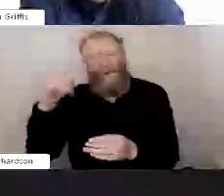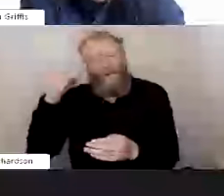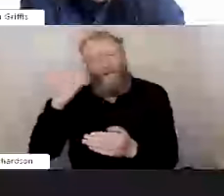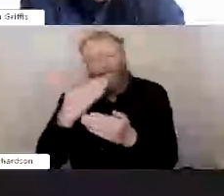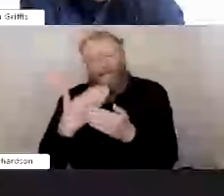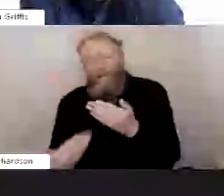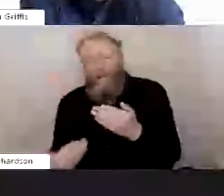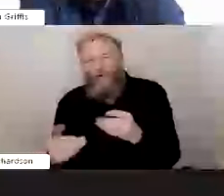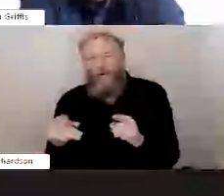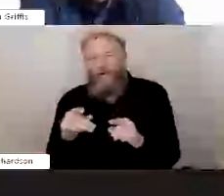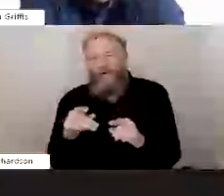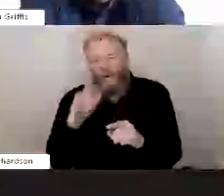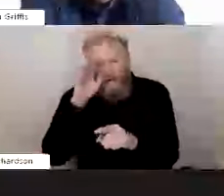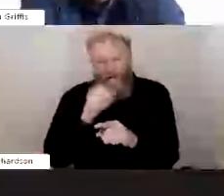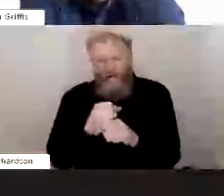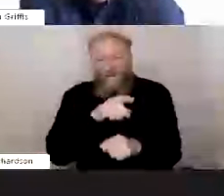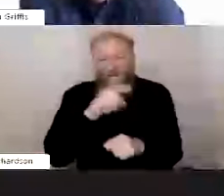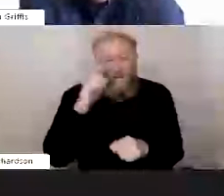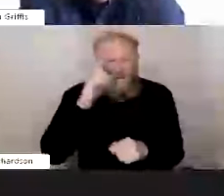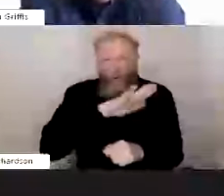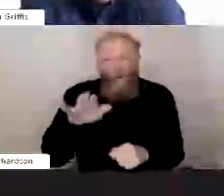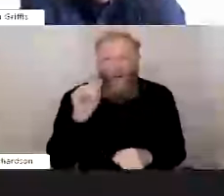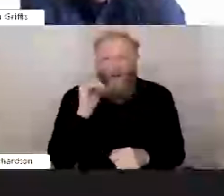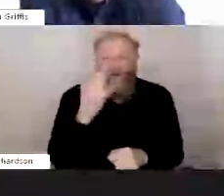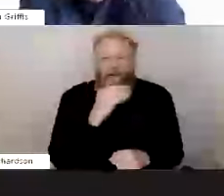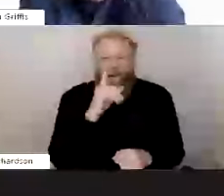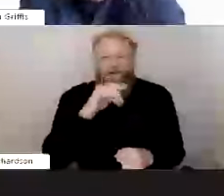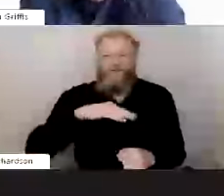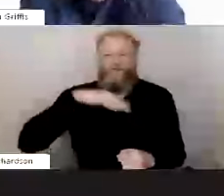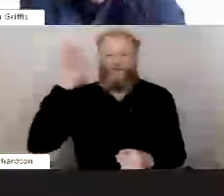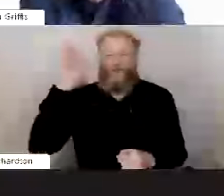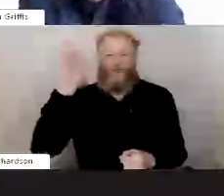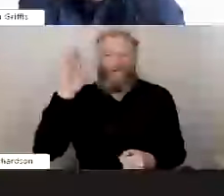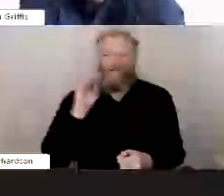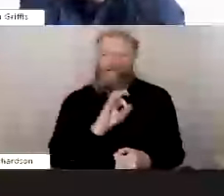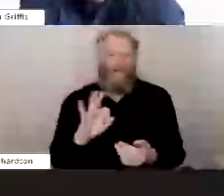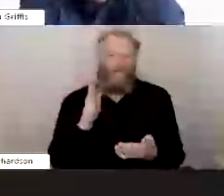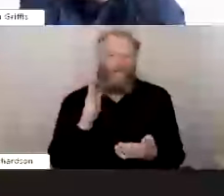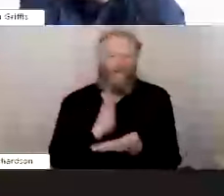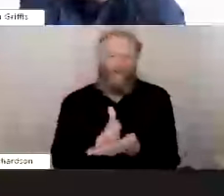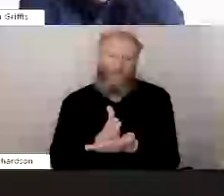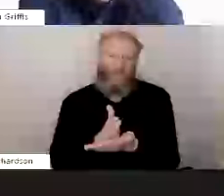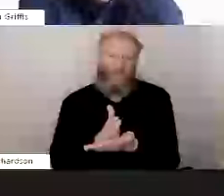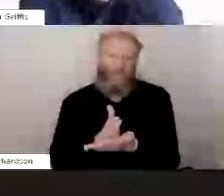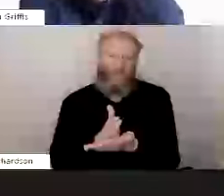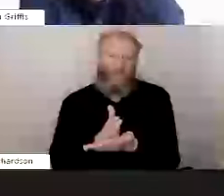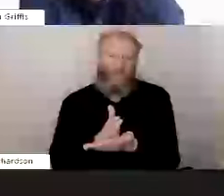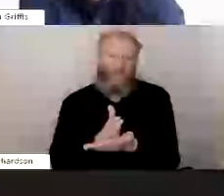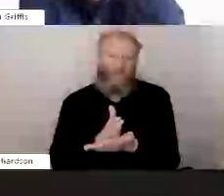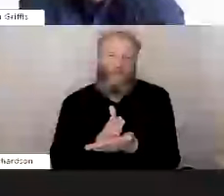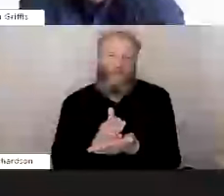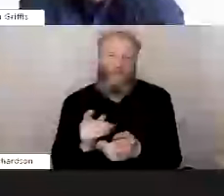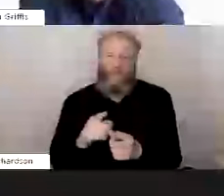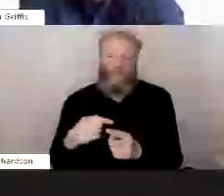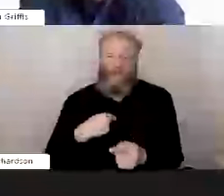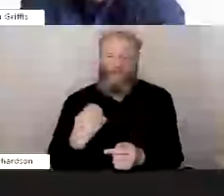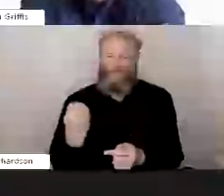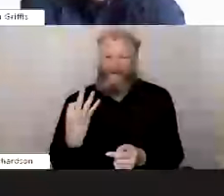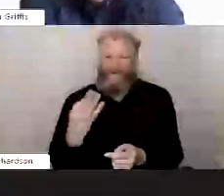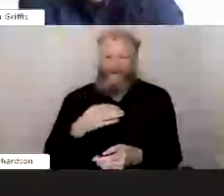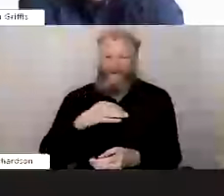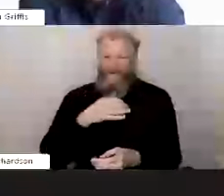people are all drunk, sort of thing. That's not true. As a teetotaler myself, and I know plenty